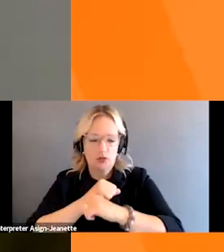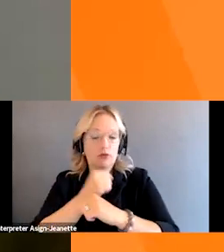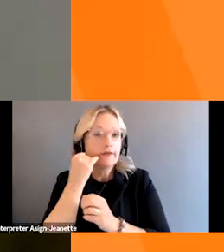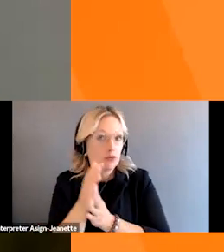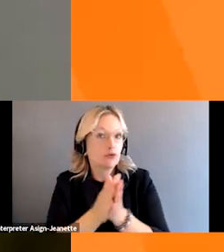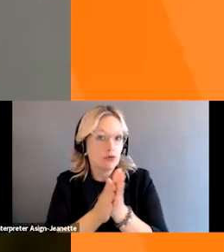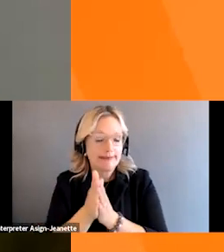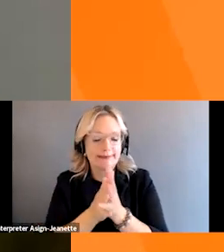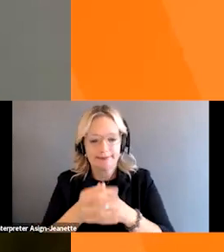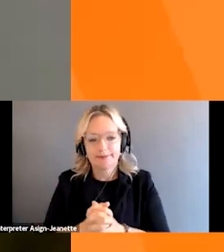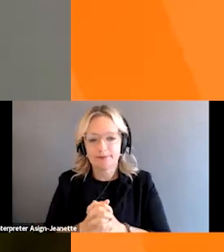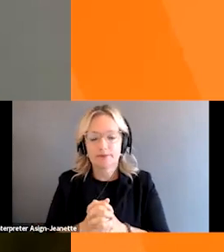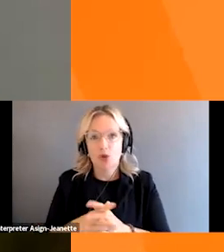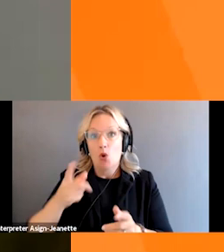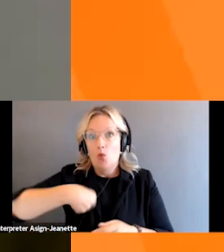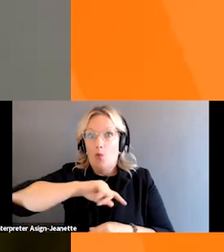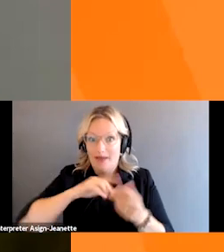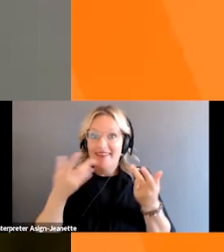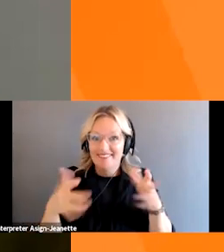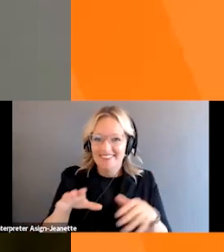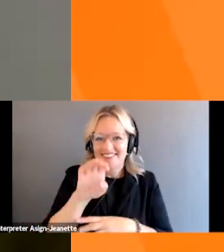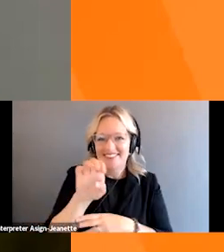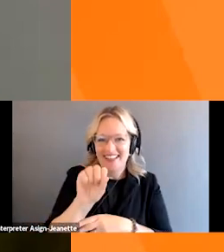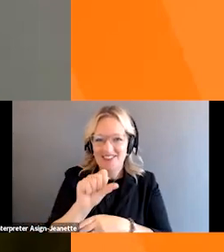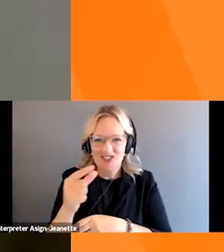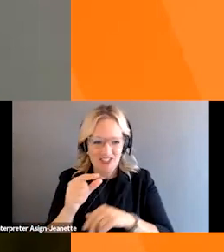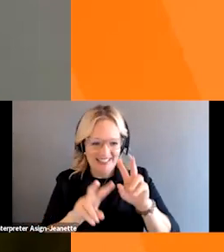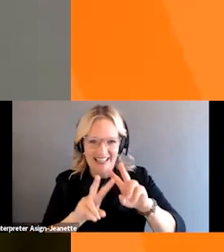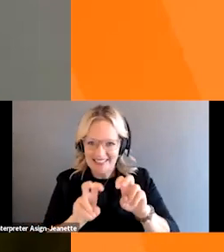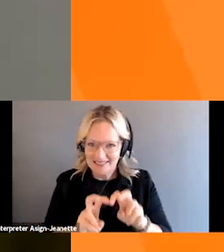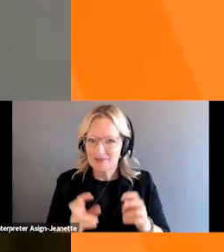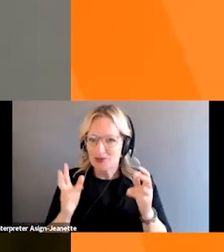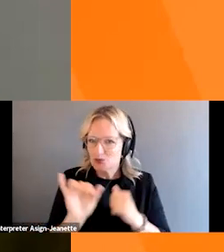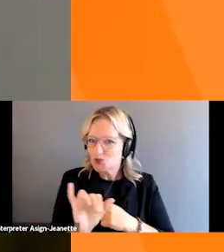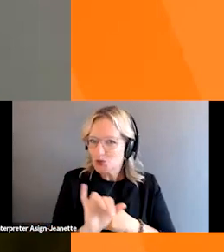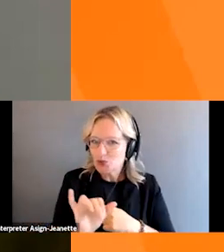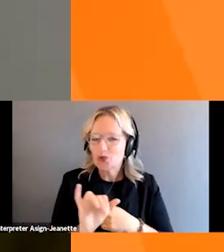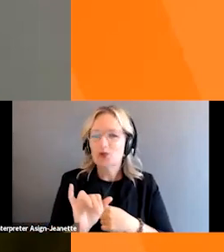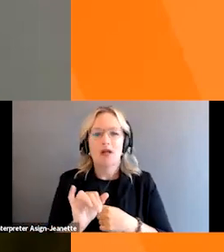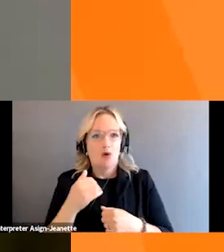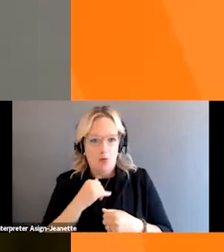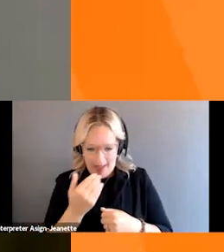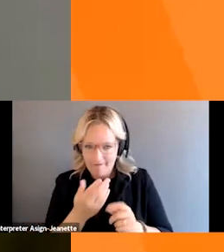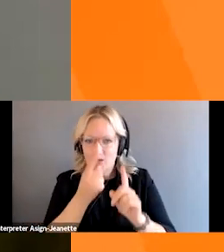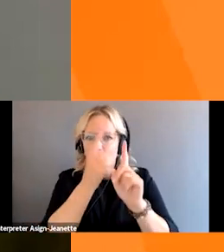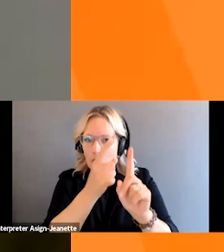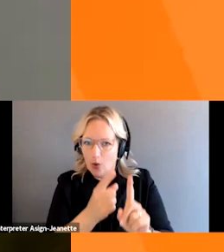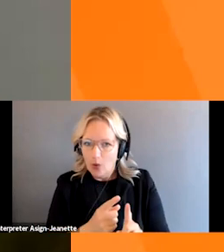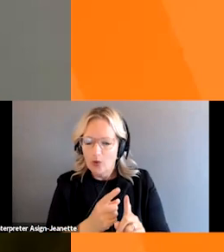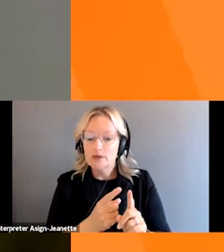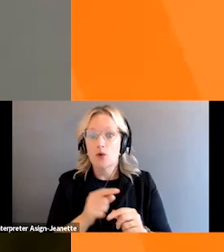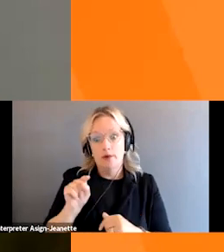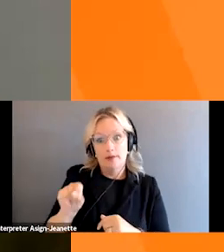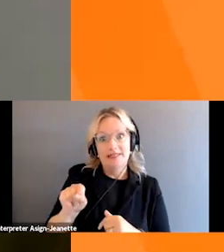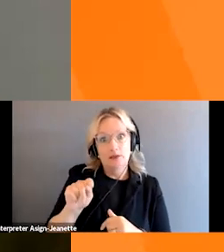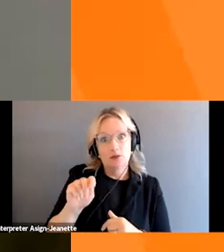our own ESG assessment. We have committed sort of, to some specific goals, and having this tool, being able